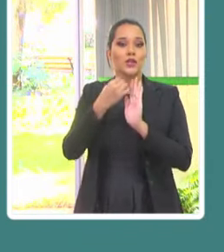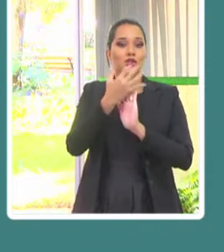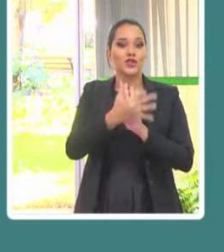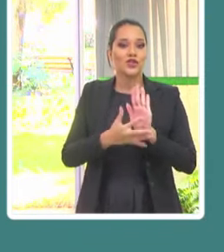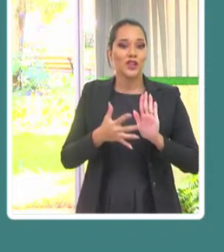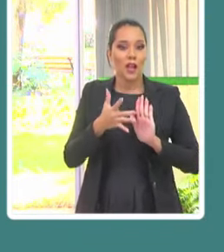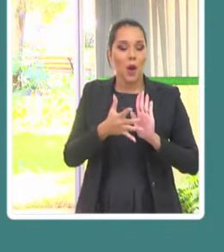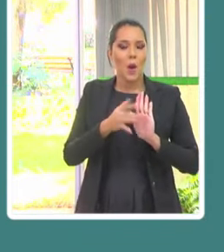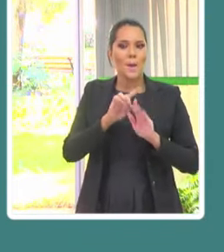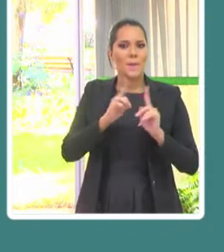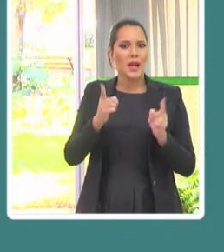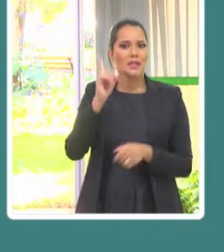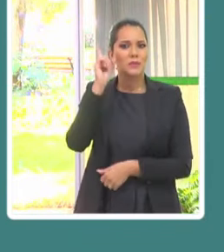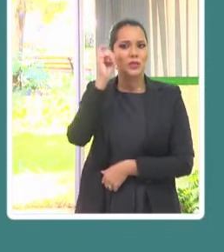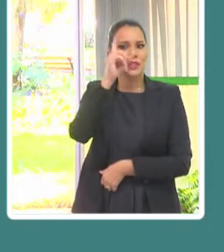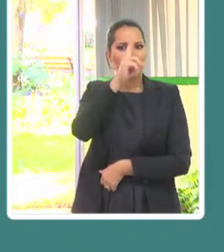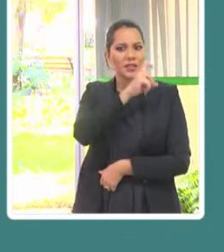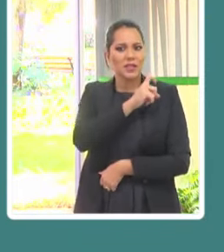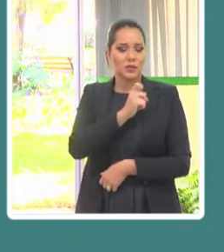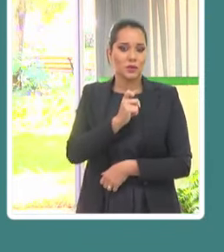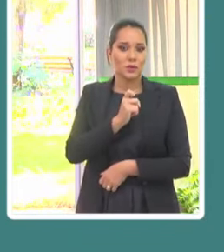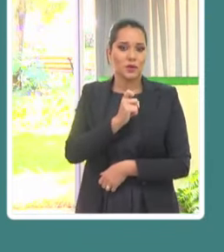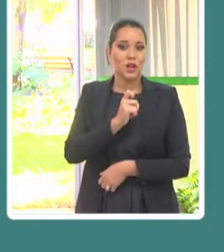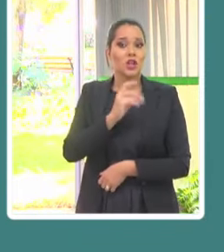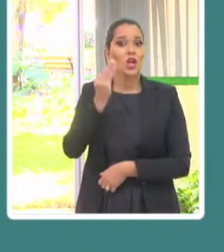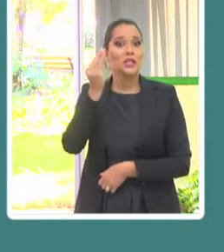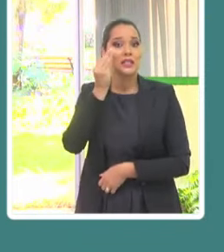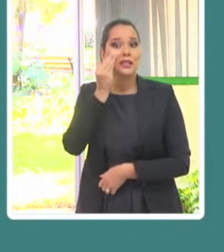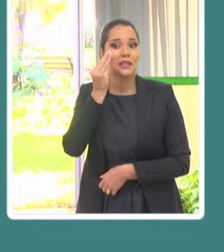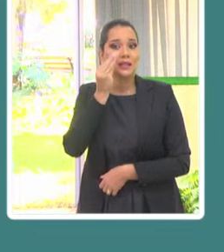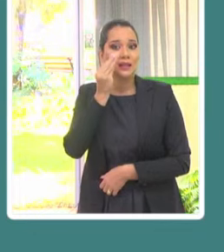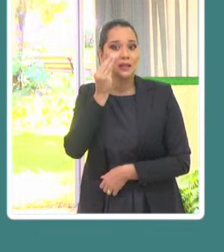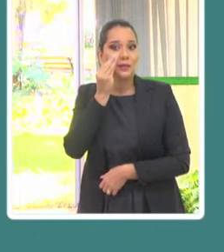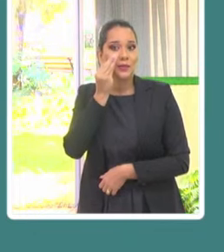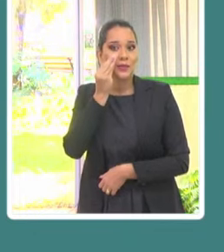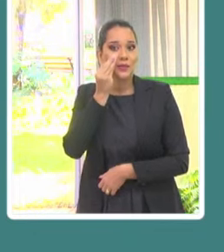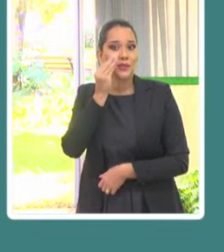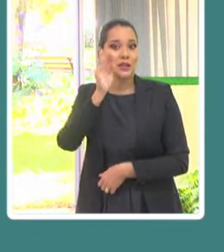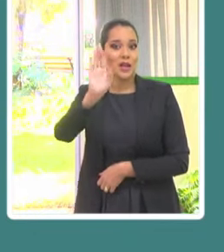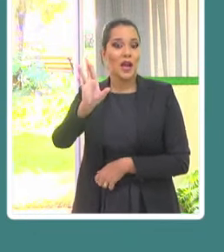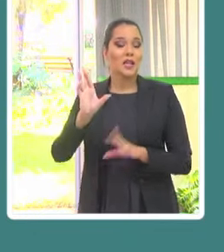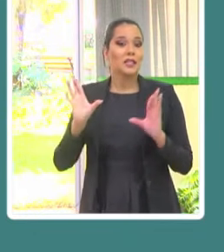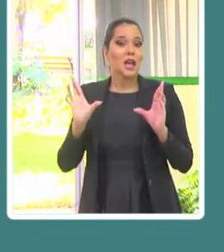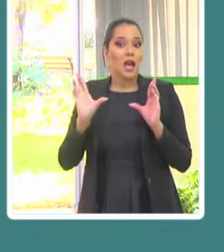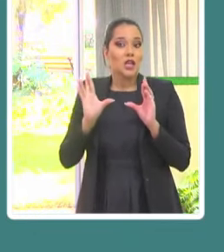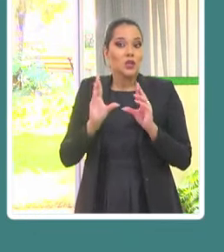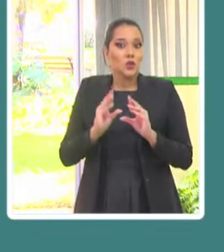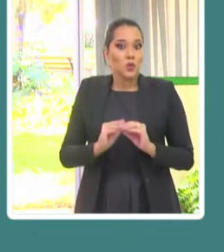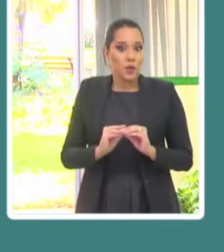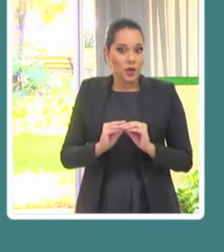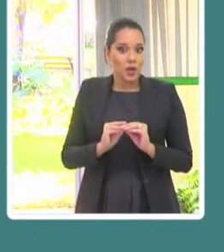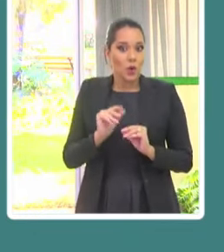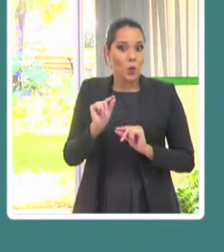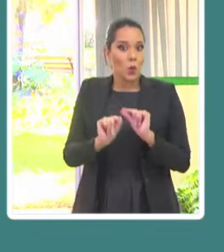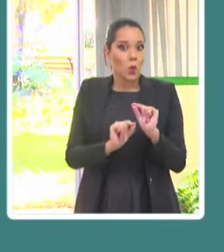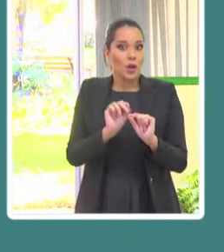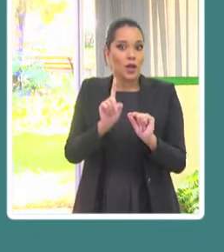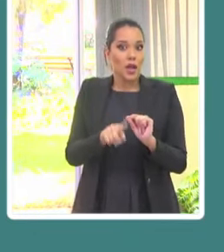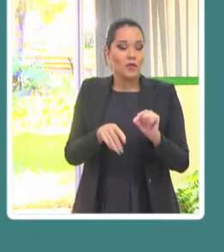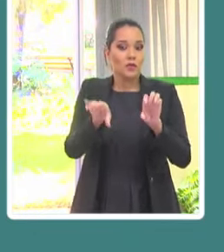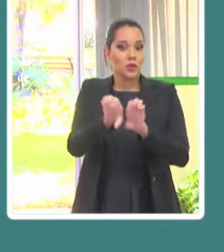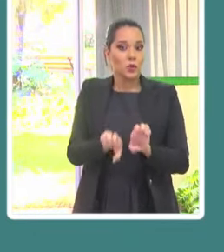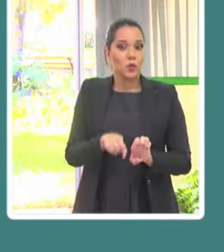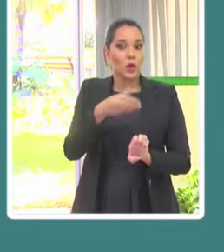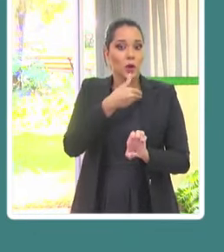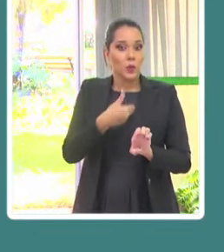complicated. We've tried to summarize what DPI is. And